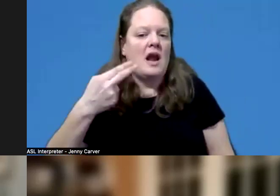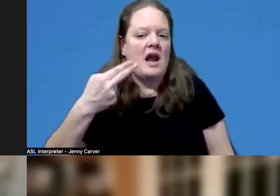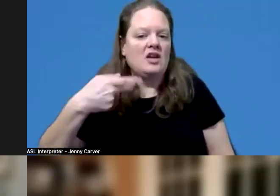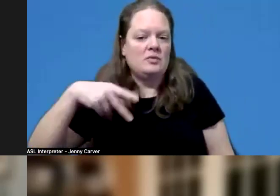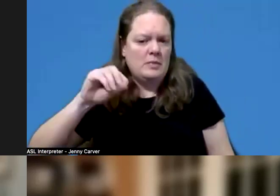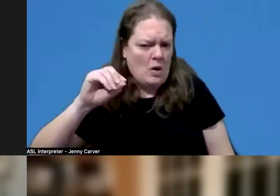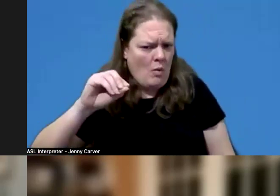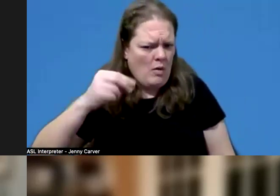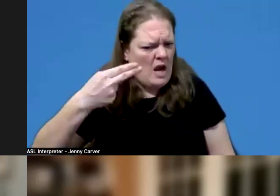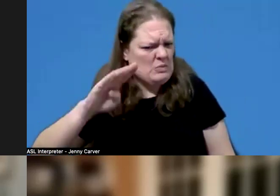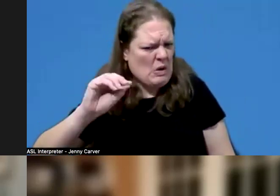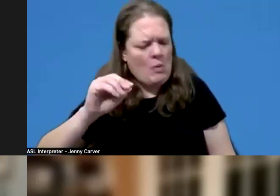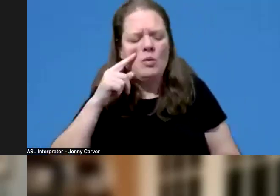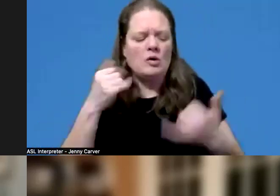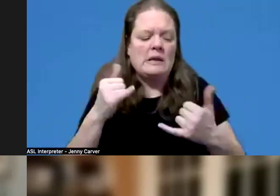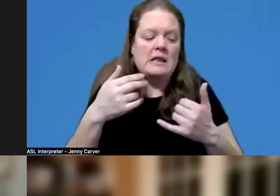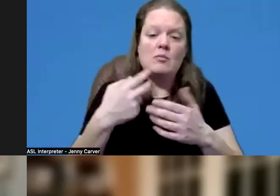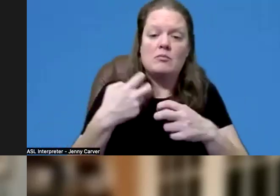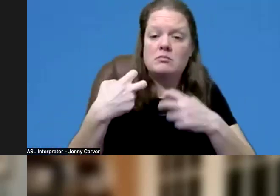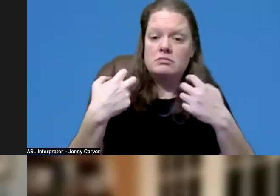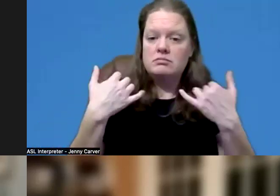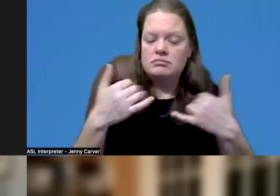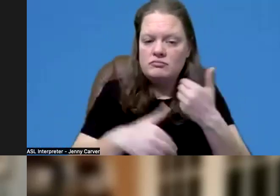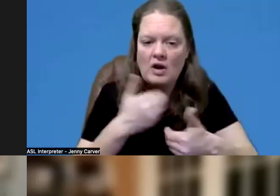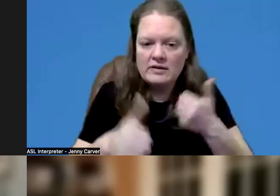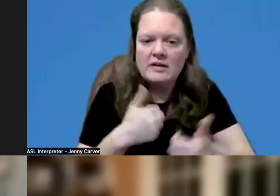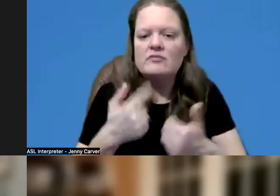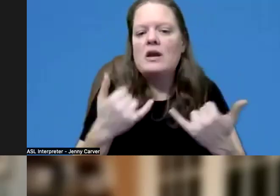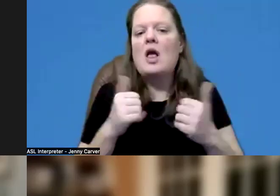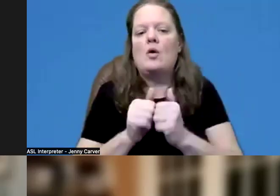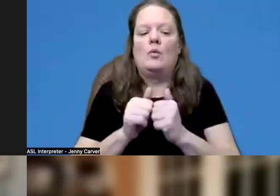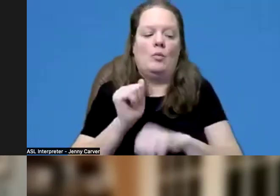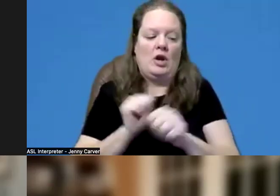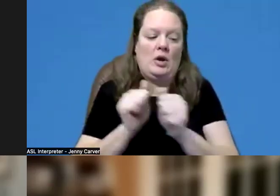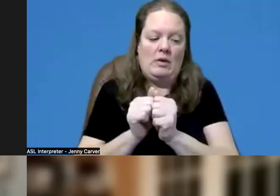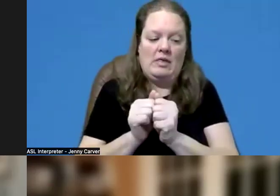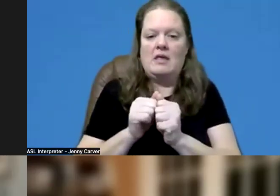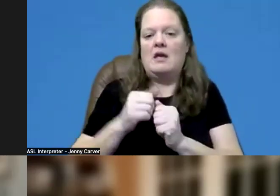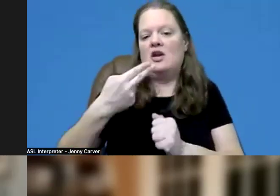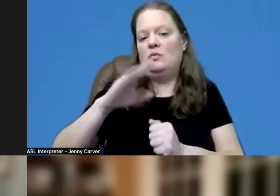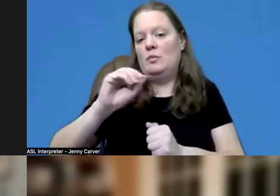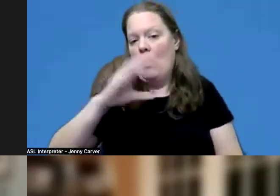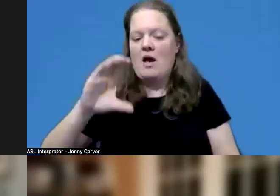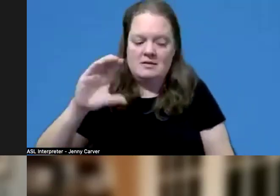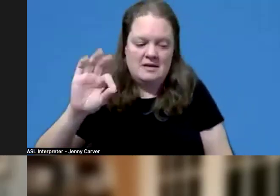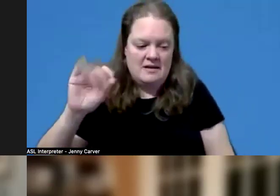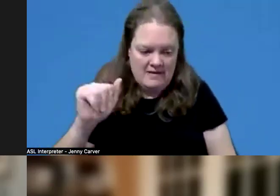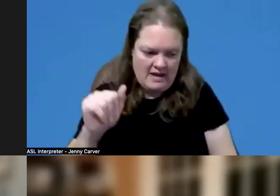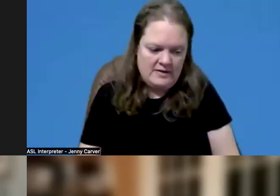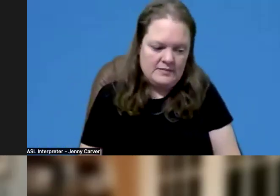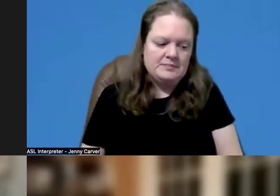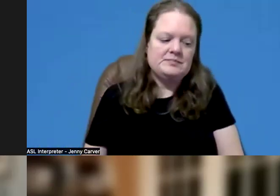currently in that process right now, working with HPO and CFA. Okay. And this one